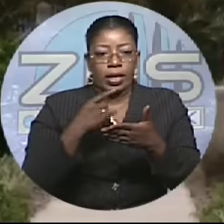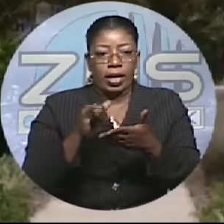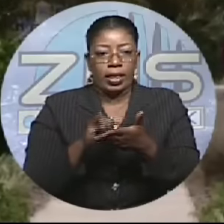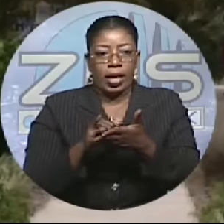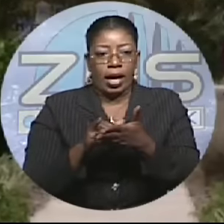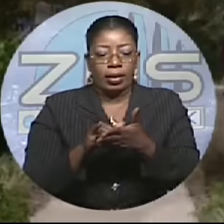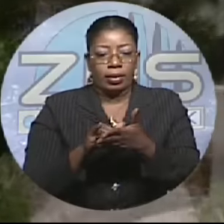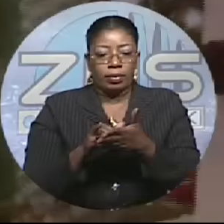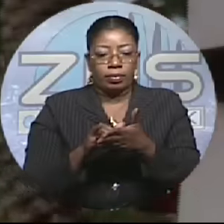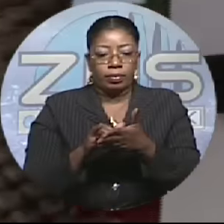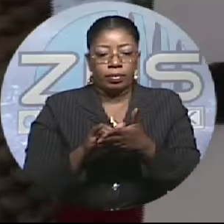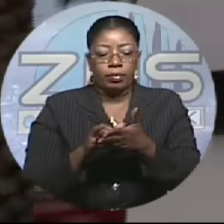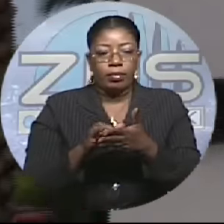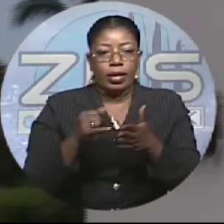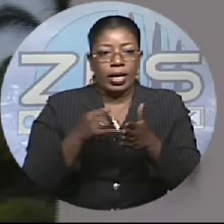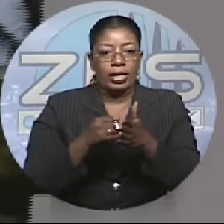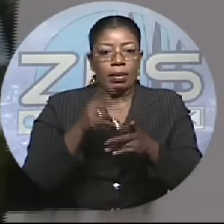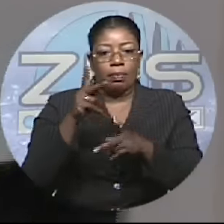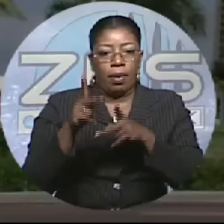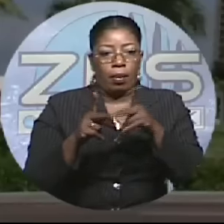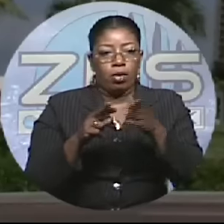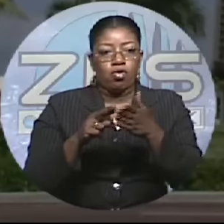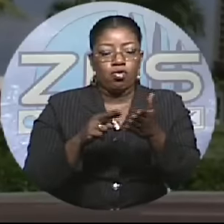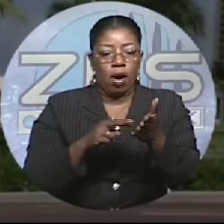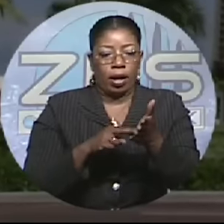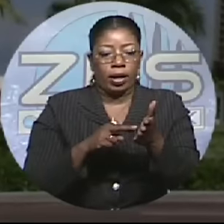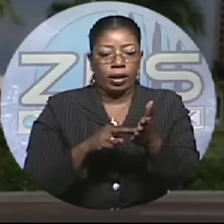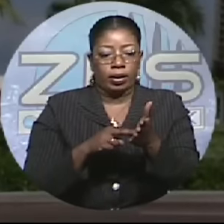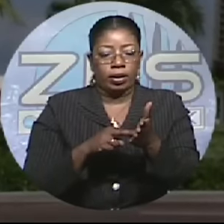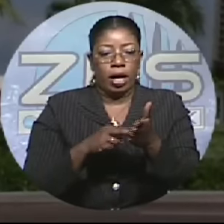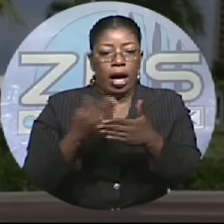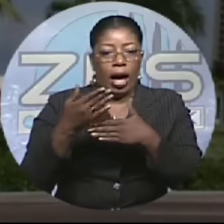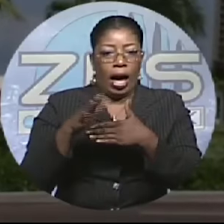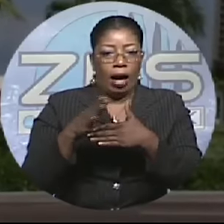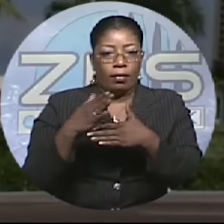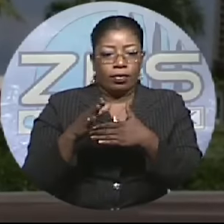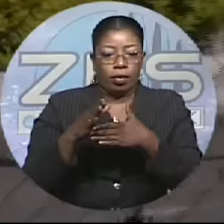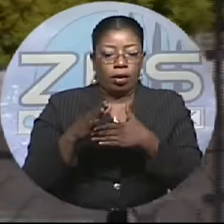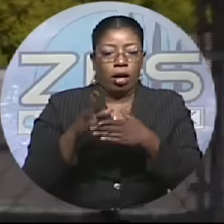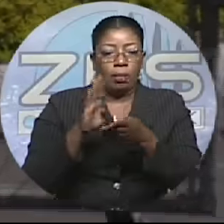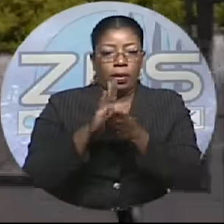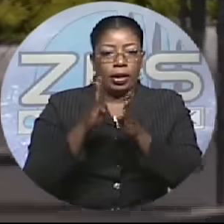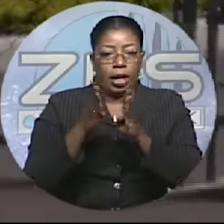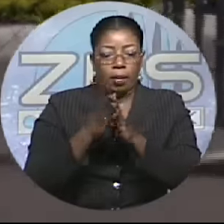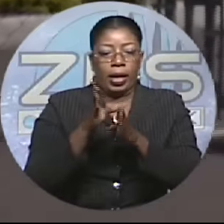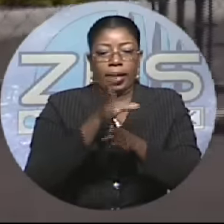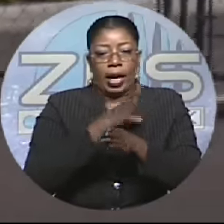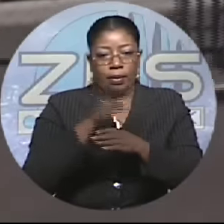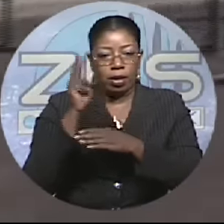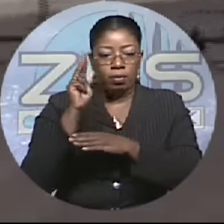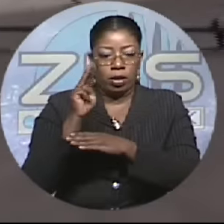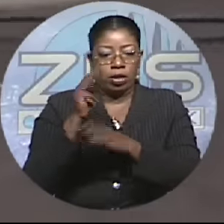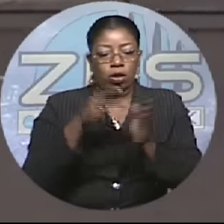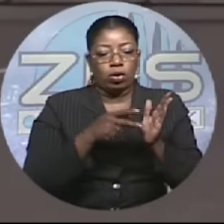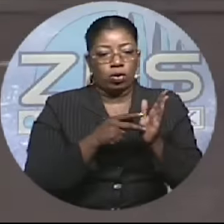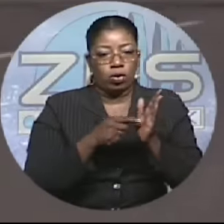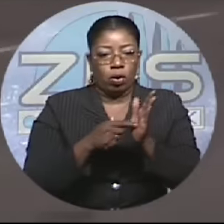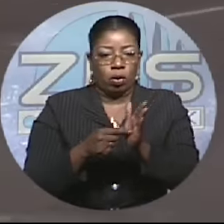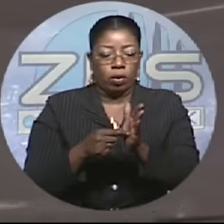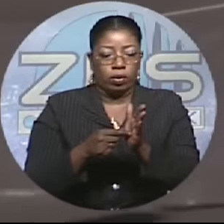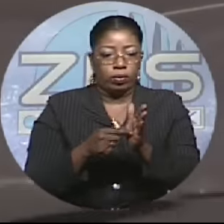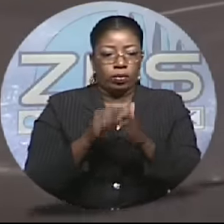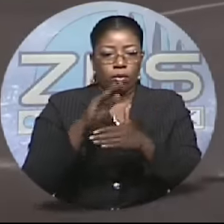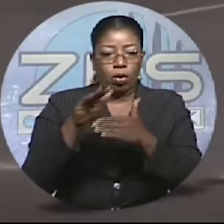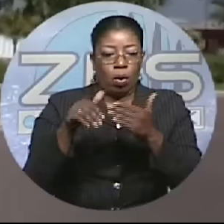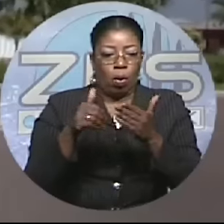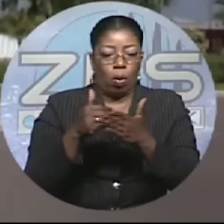well, it is a matter of public record that shortly after becoming a cabinet minister in 2002, she disposed of her entire interest in Gibson